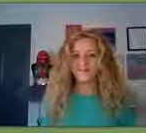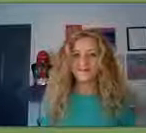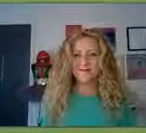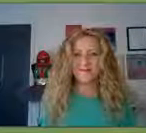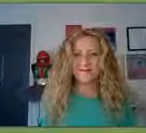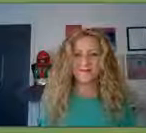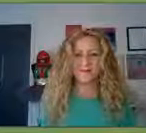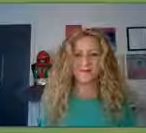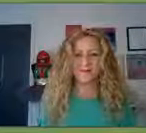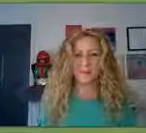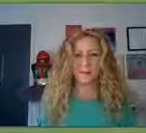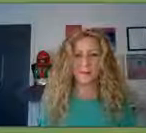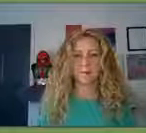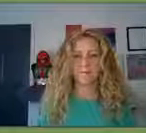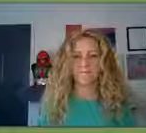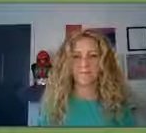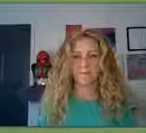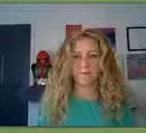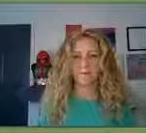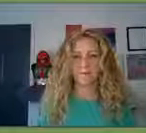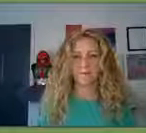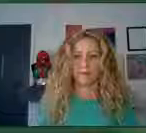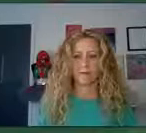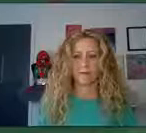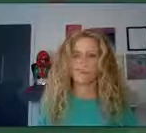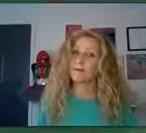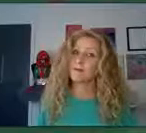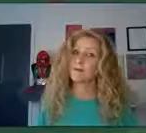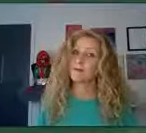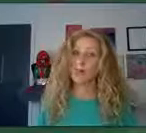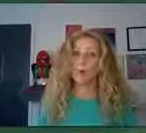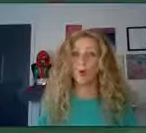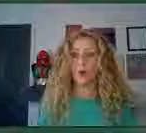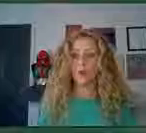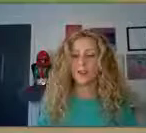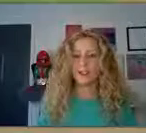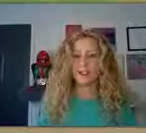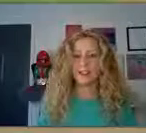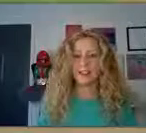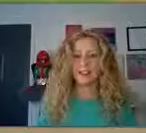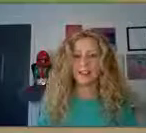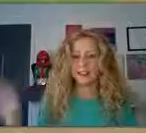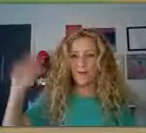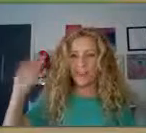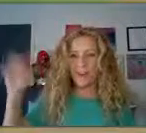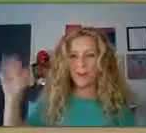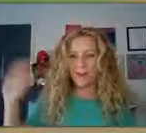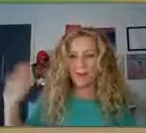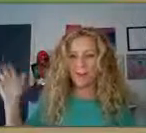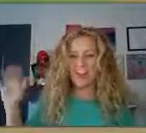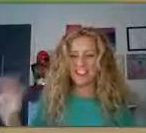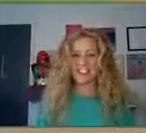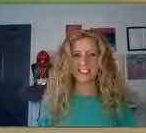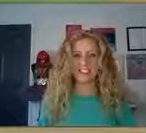That's it, Emily. Do you think Guy, the Bible guy, knows about that? I'll go ask him. See you, Shine. See you,